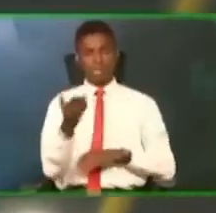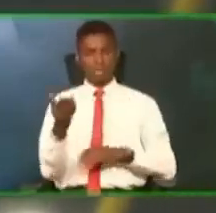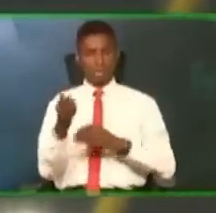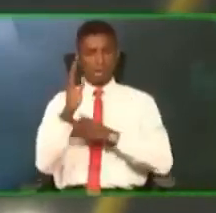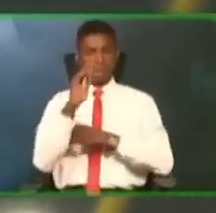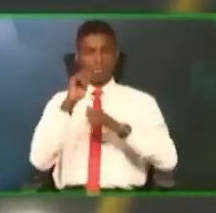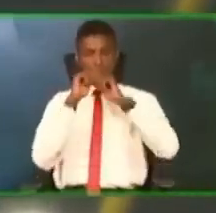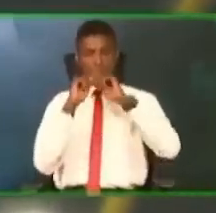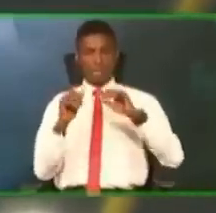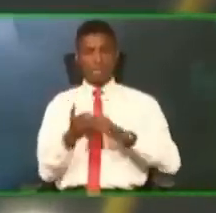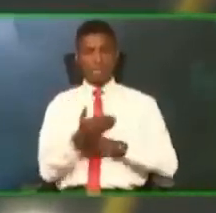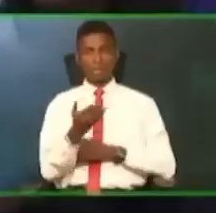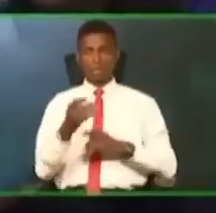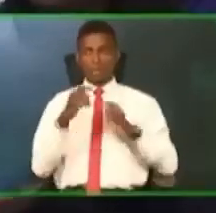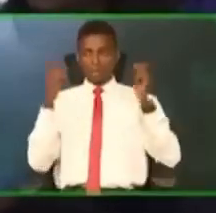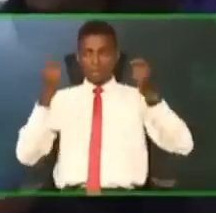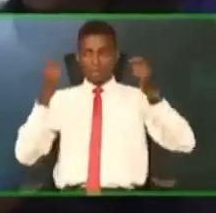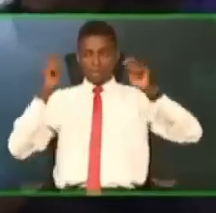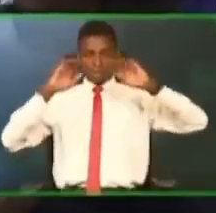Hallelujah.